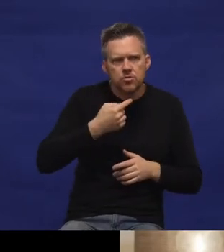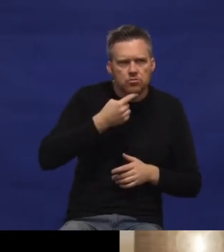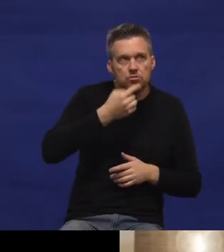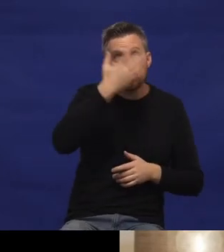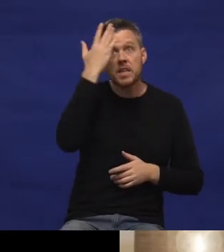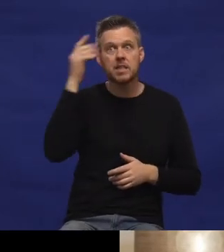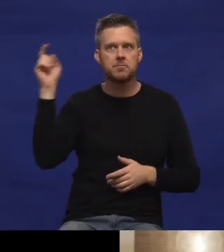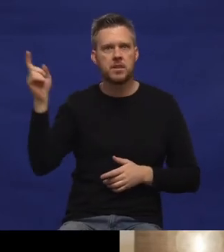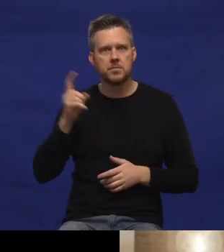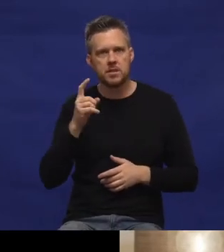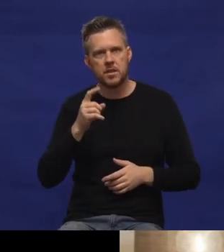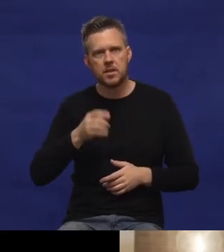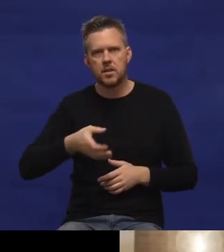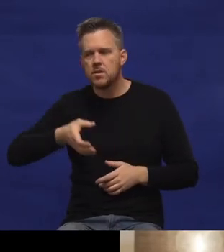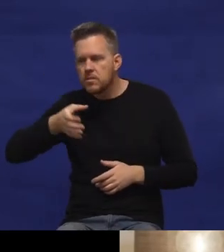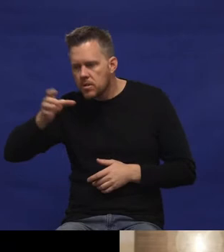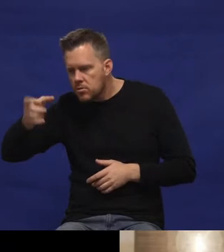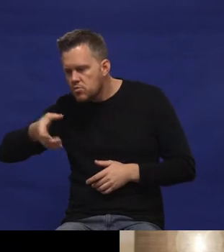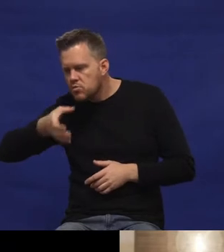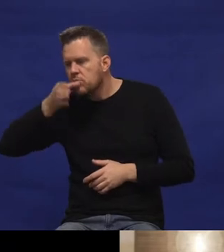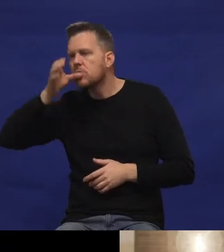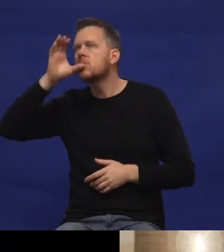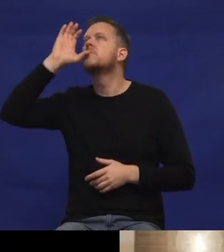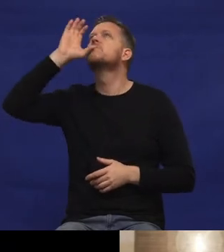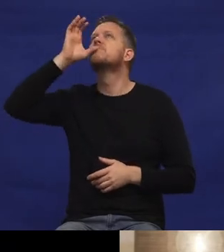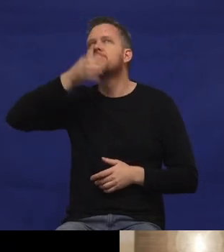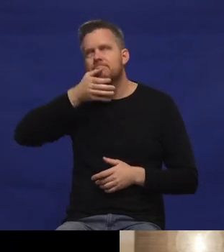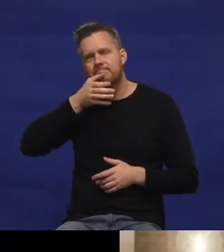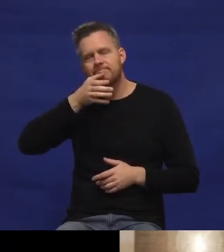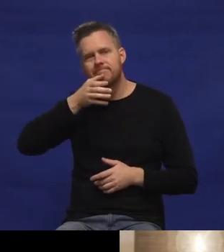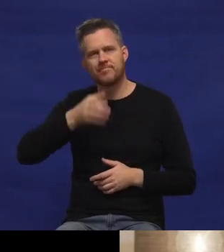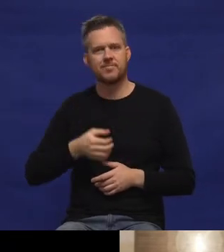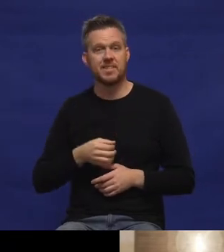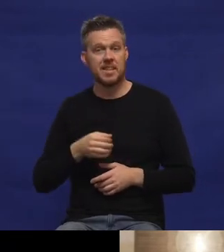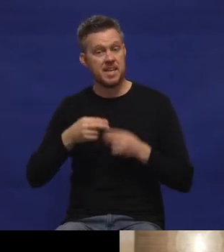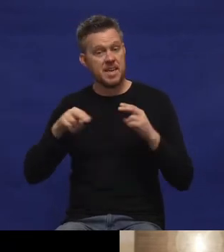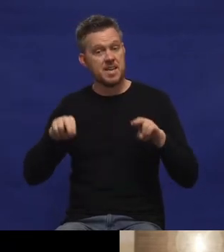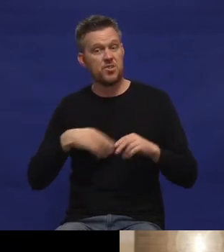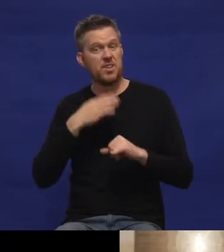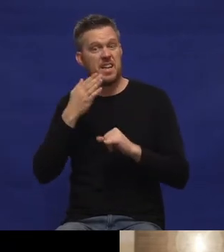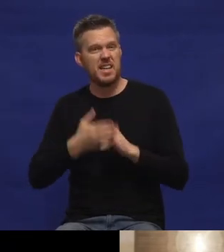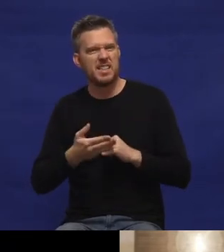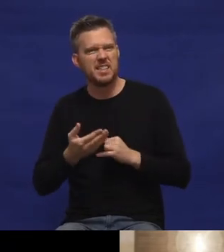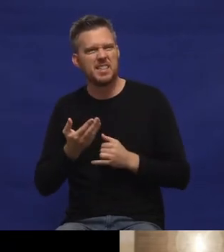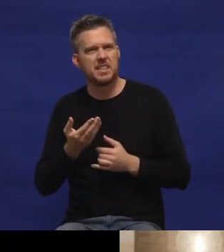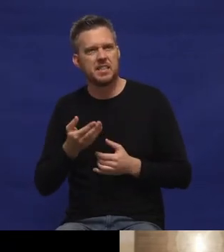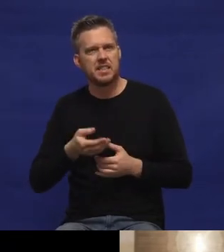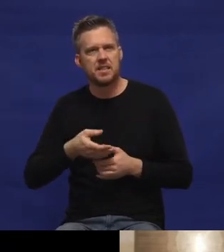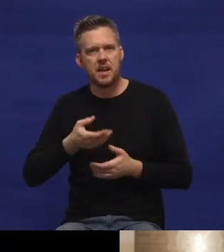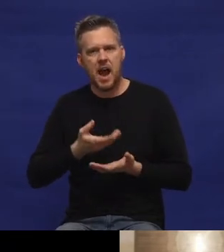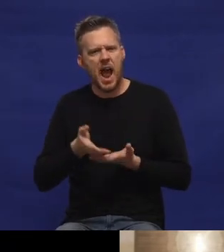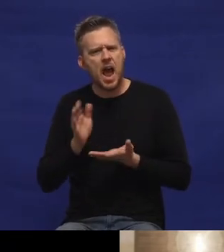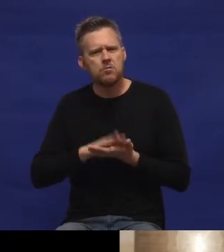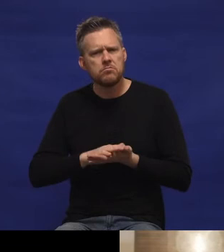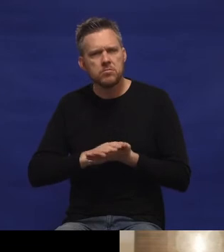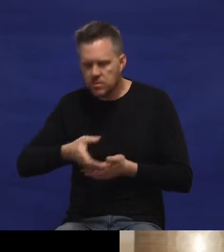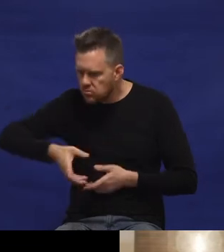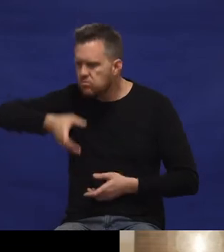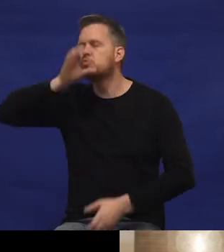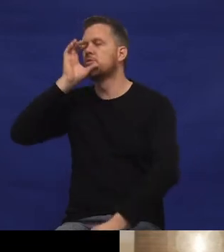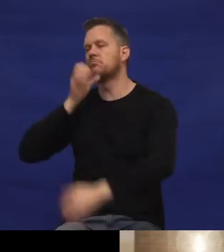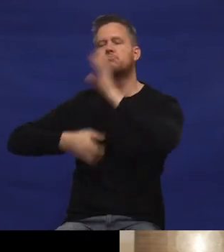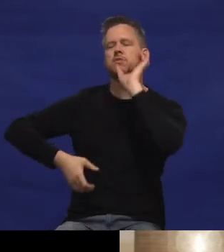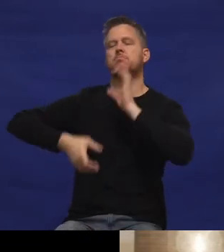the shame. One, two, three, one, two, three, drink. The song ends by singing, "Throw them